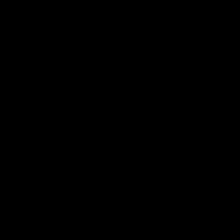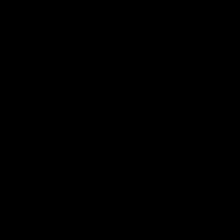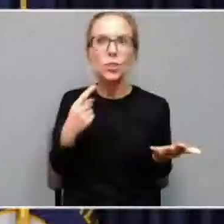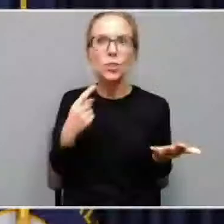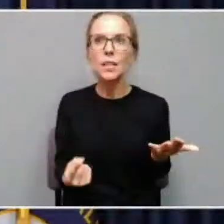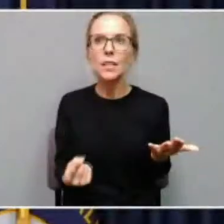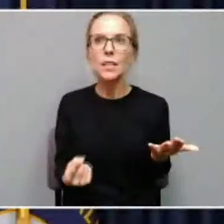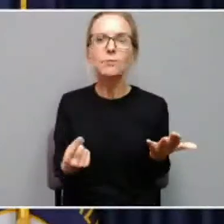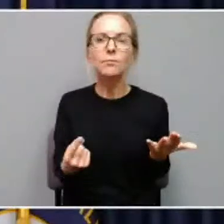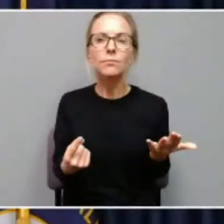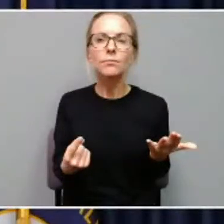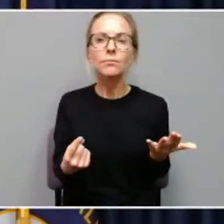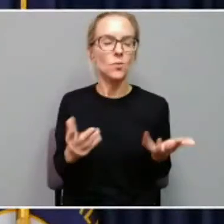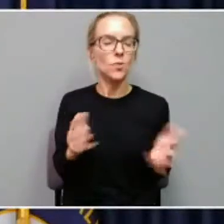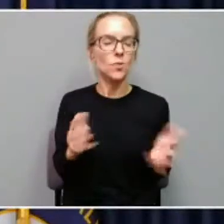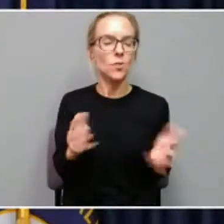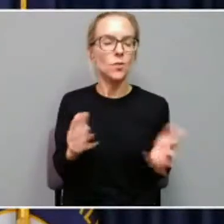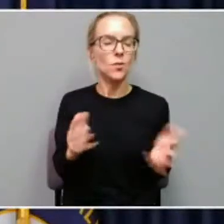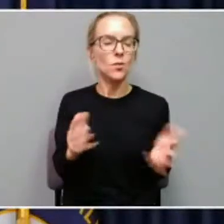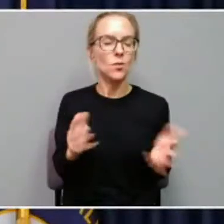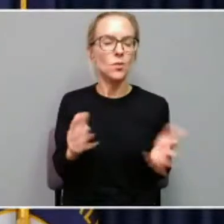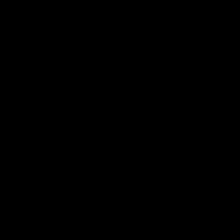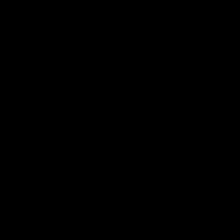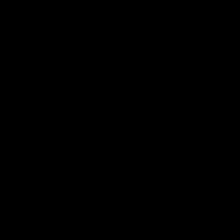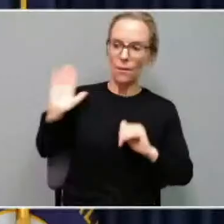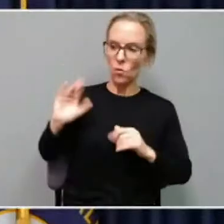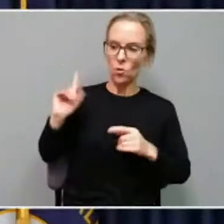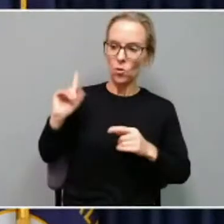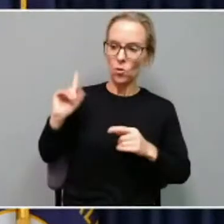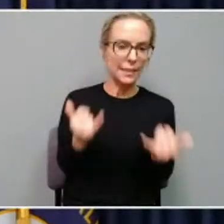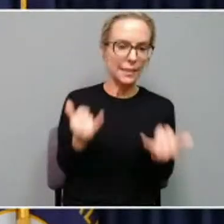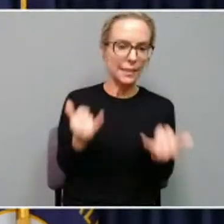night and day.